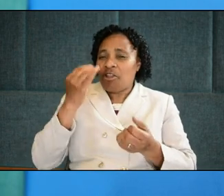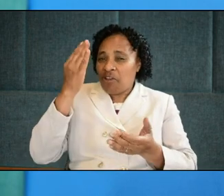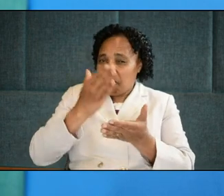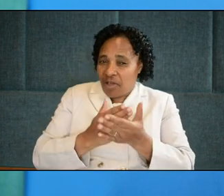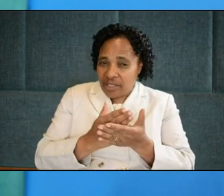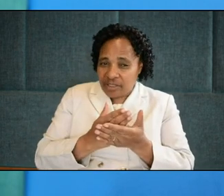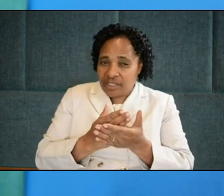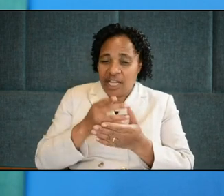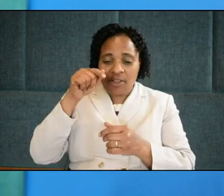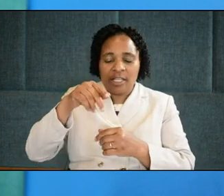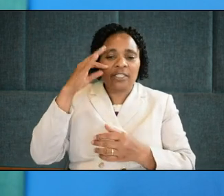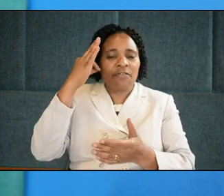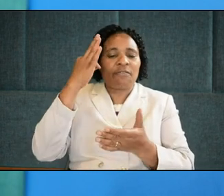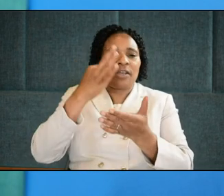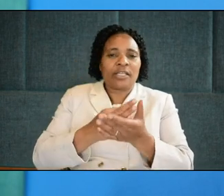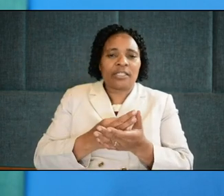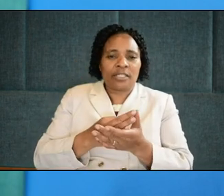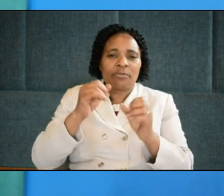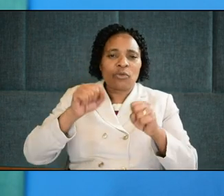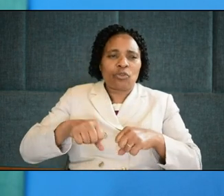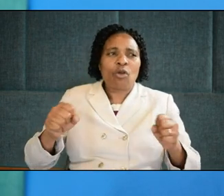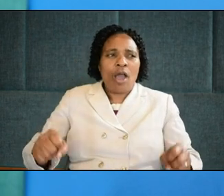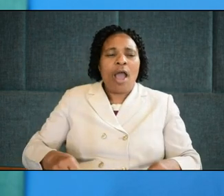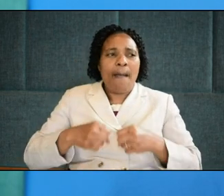that this faith can happen